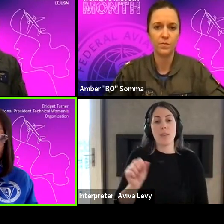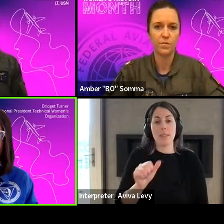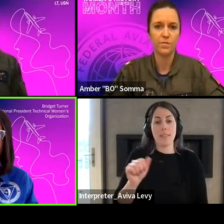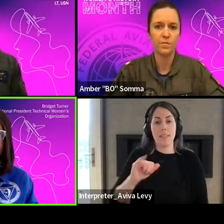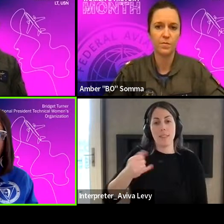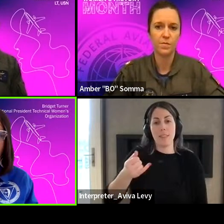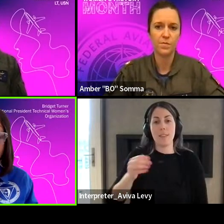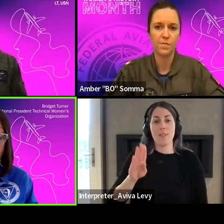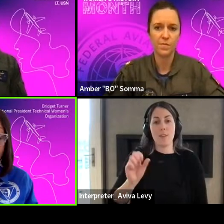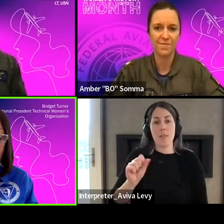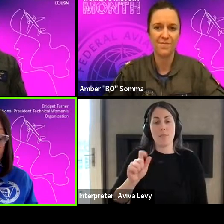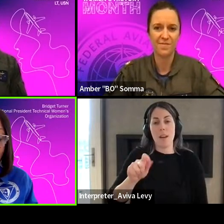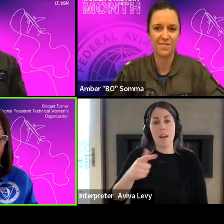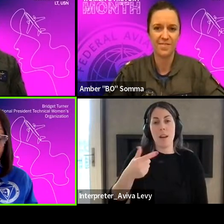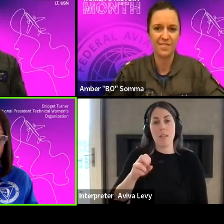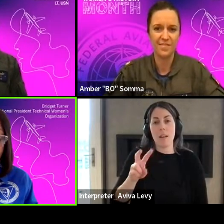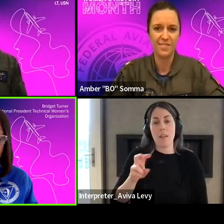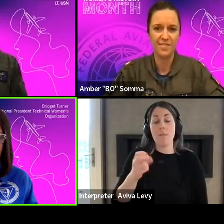usajobs.gov or